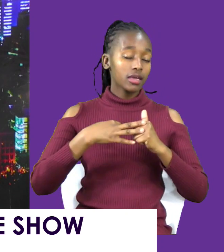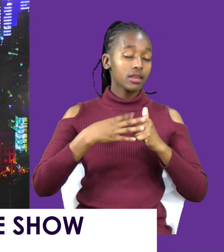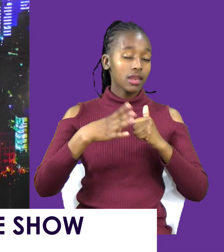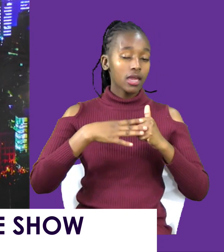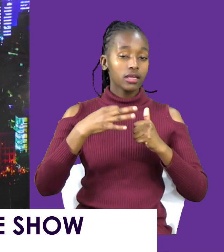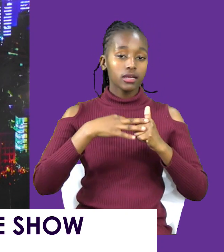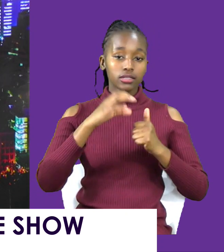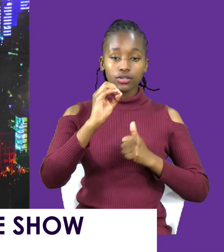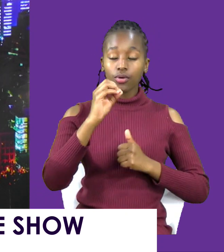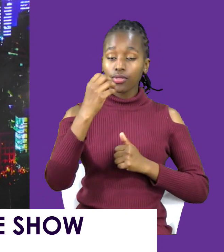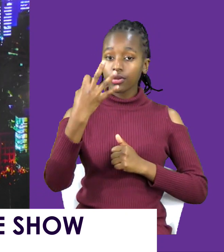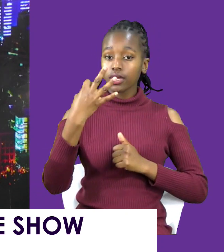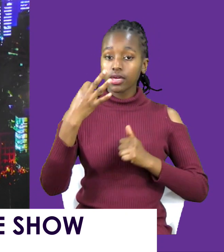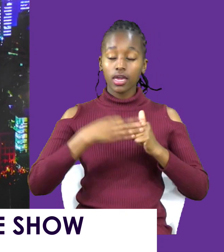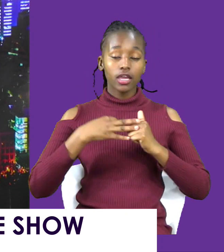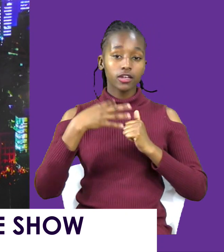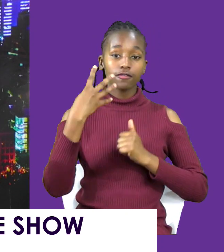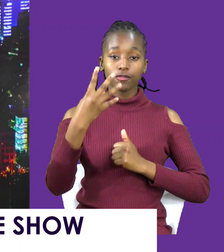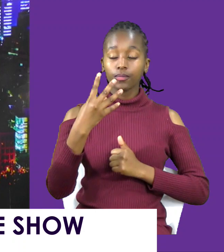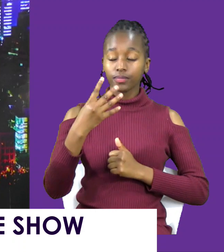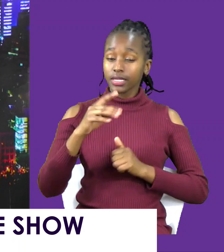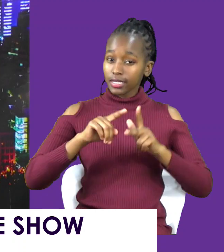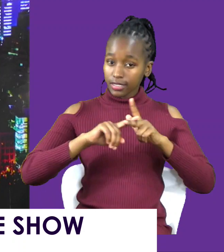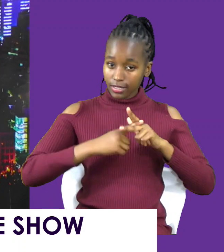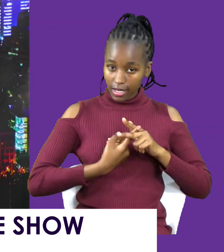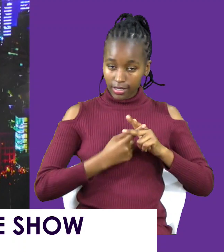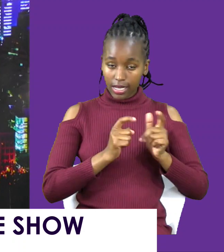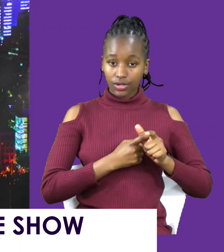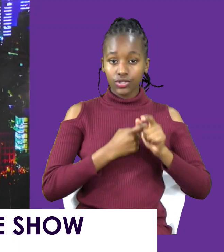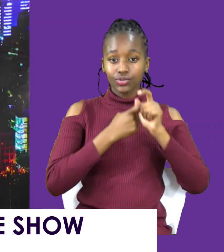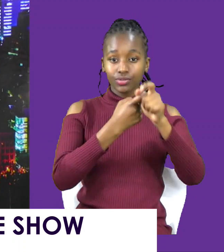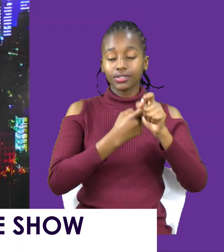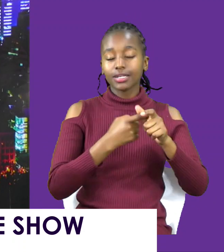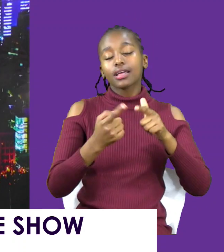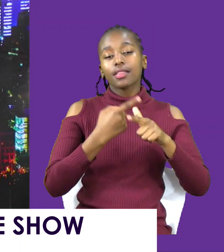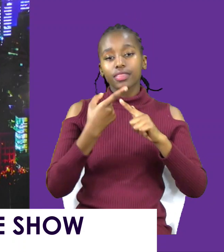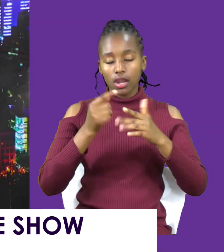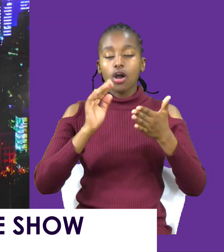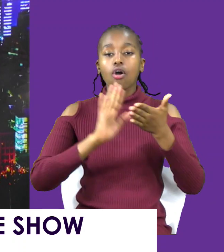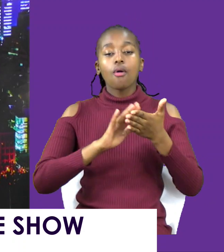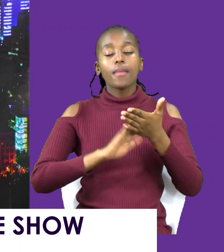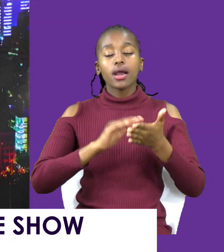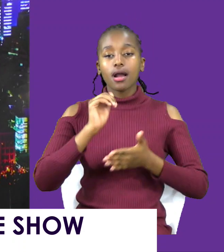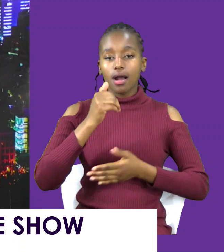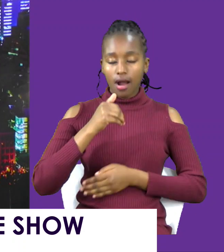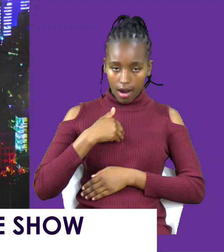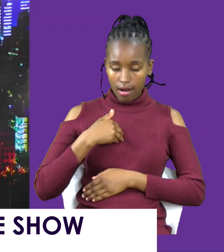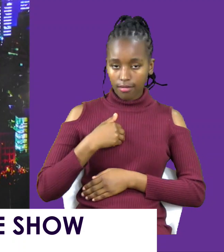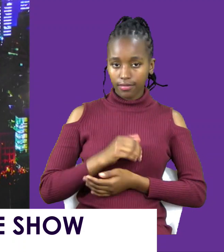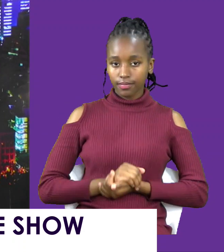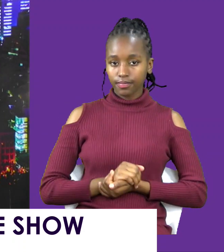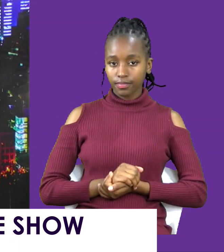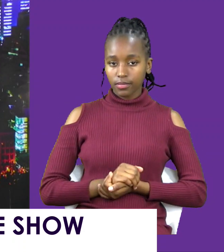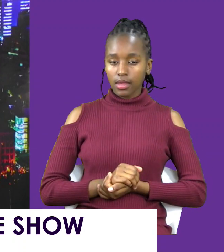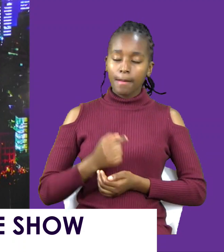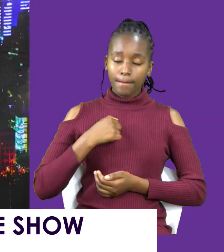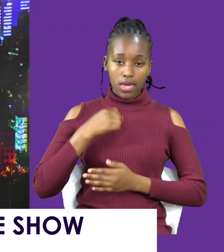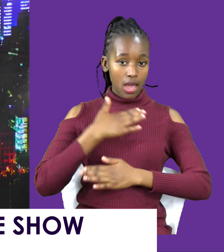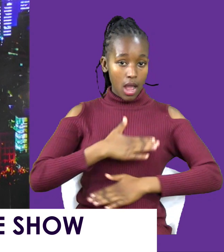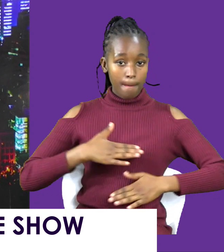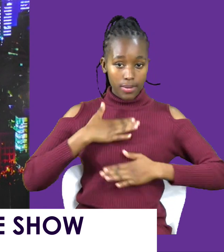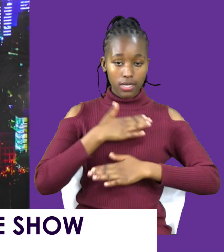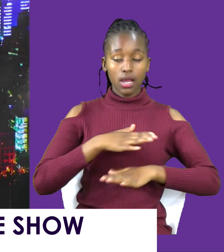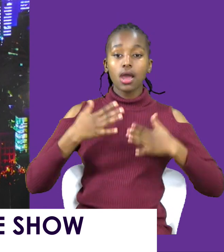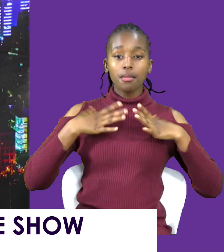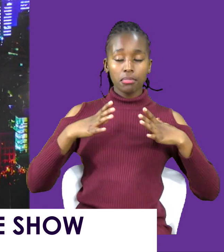0111980384. Start with the word treasures and then give your comment. I appreciate those of you who meet me out there in the